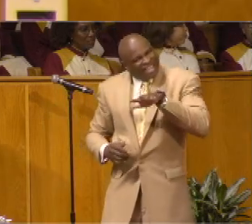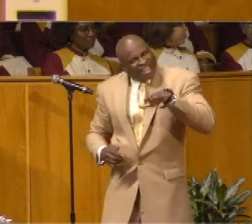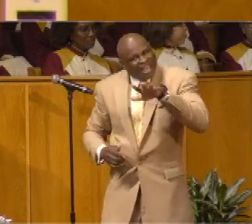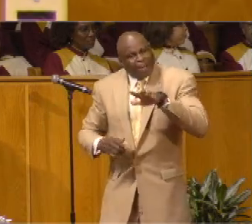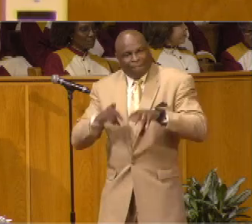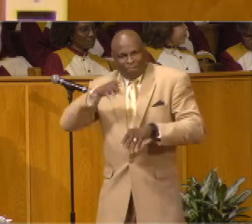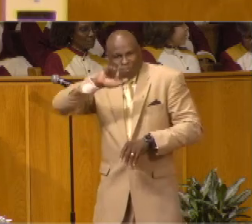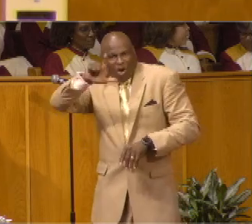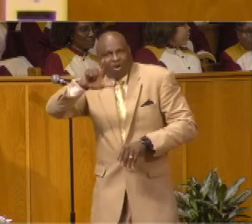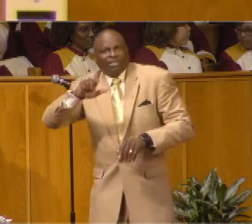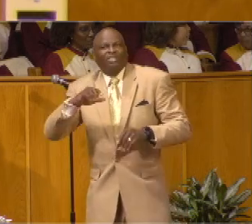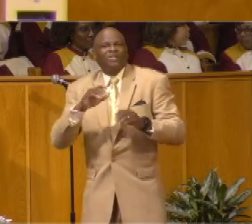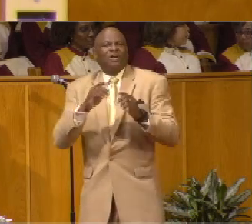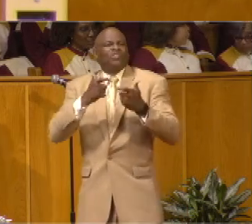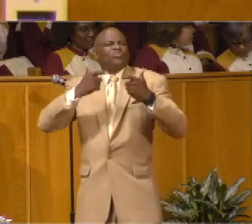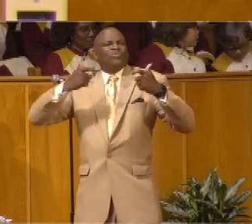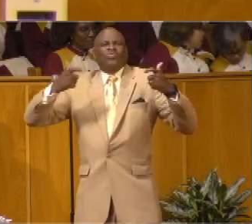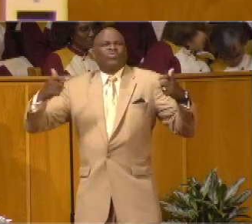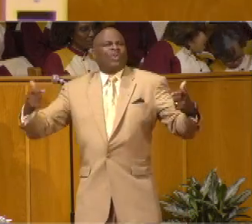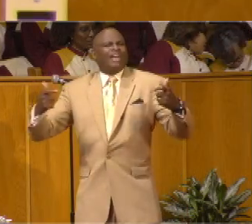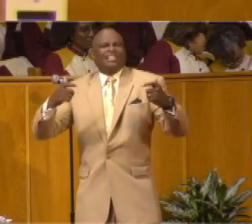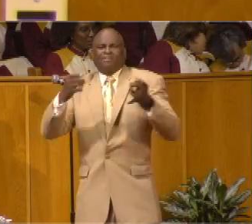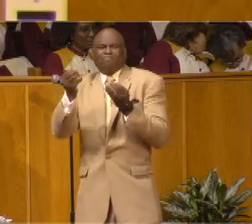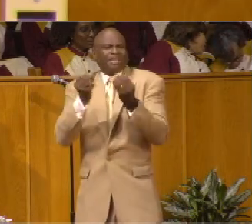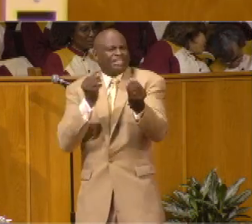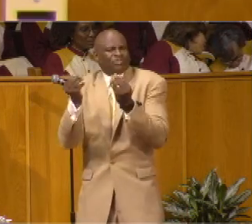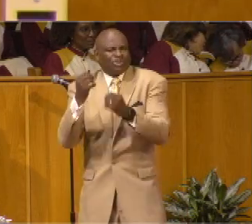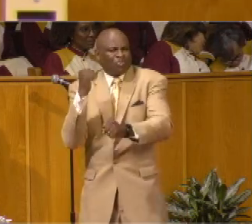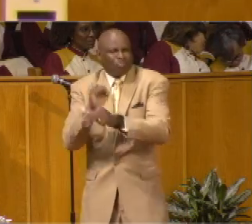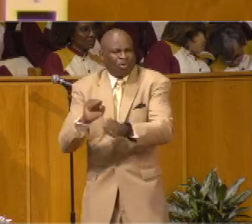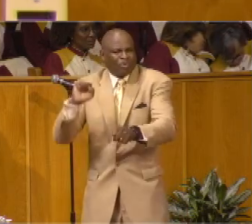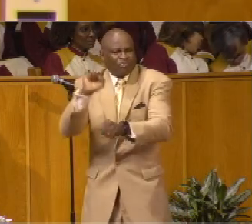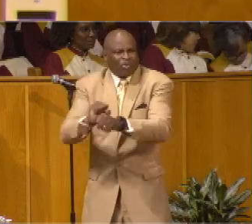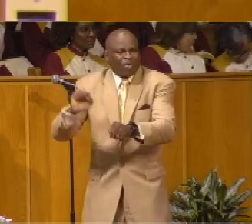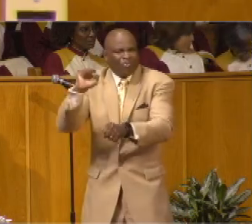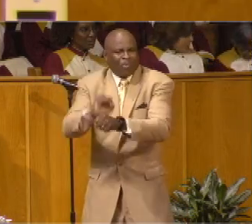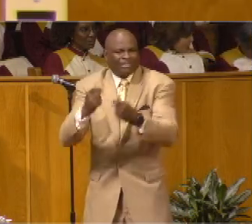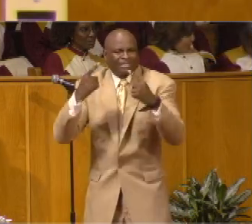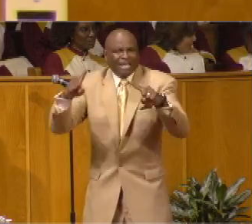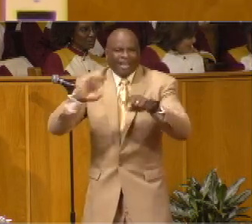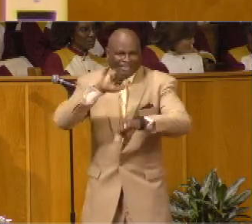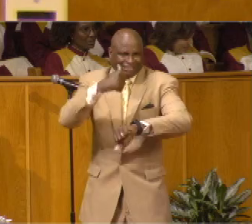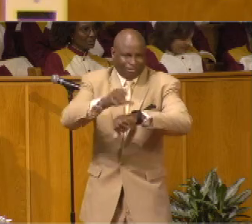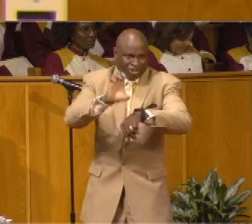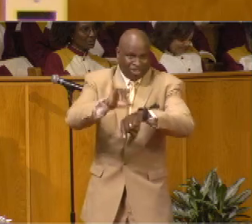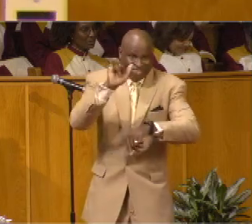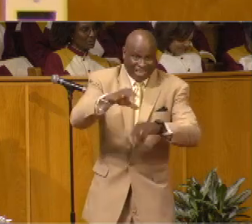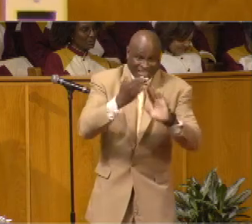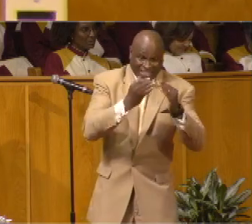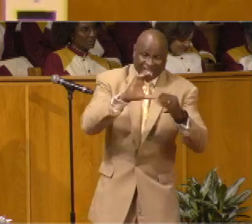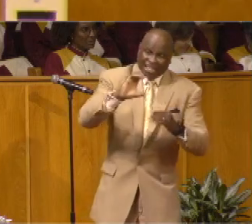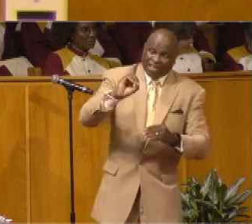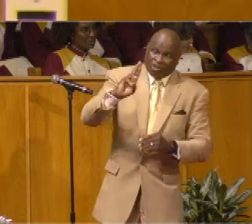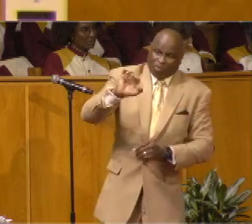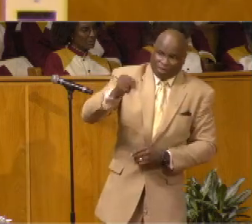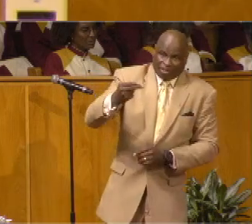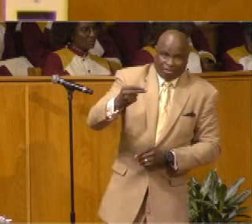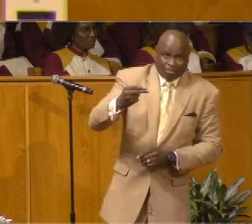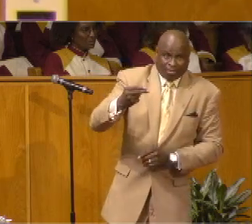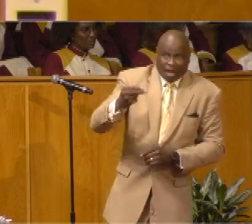is arguably Paul's greatest ministry success in planting a church. No